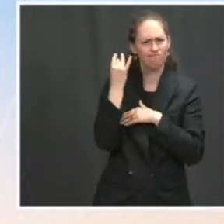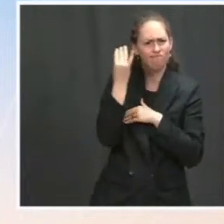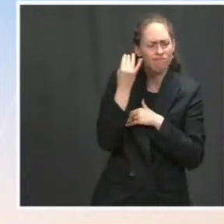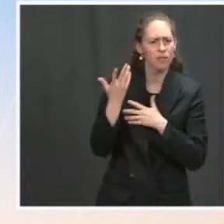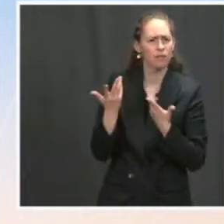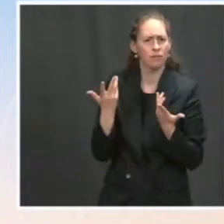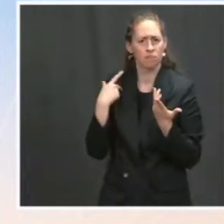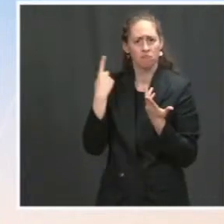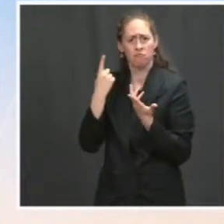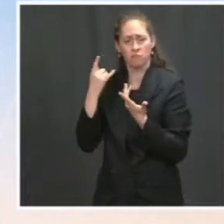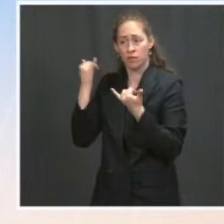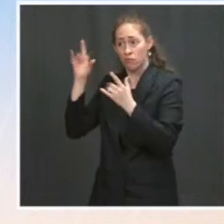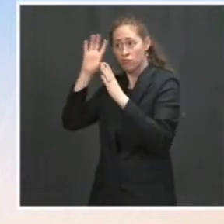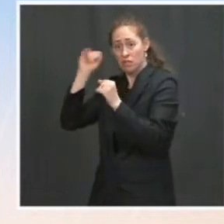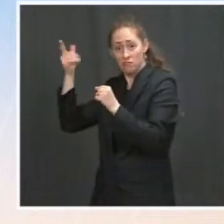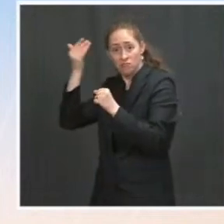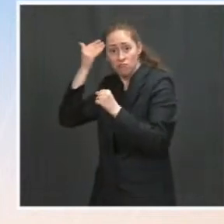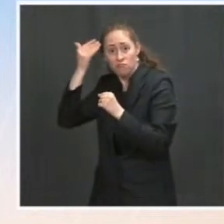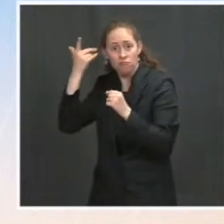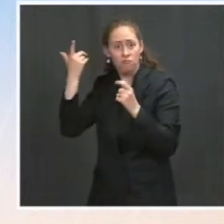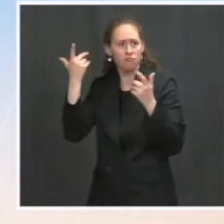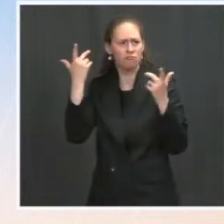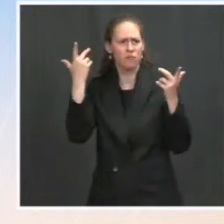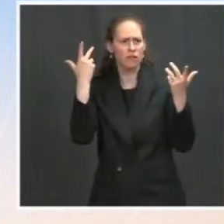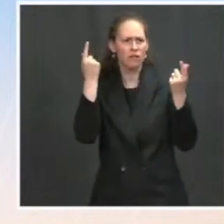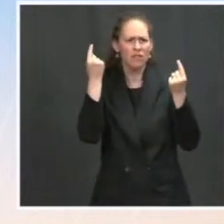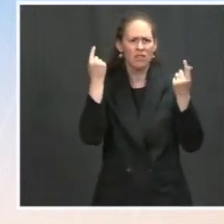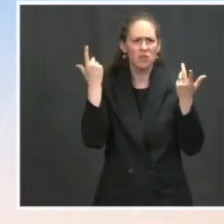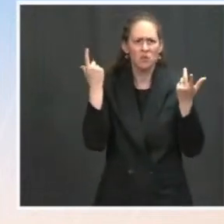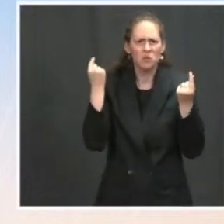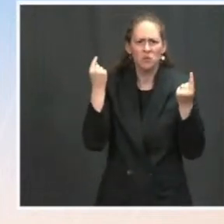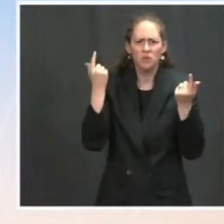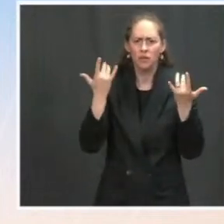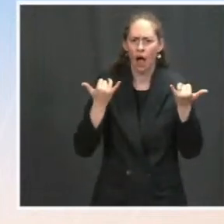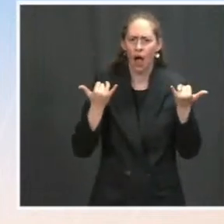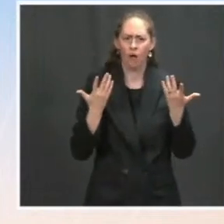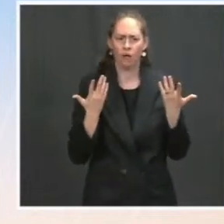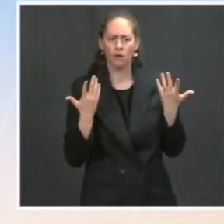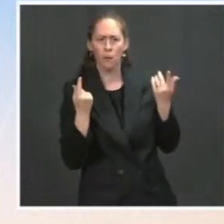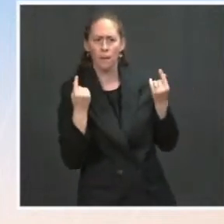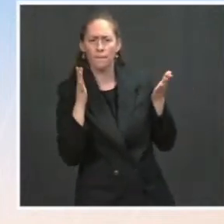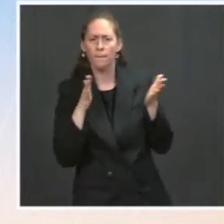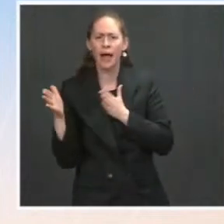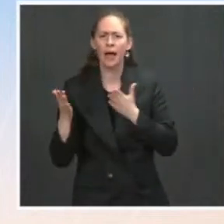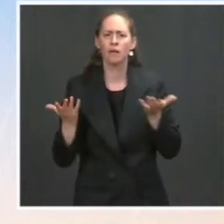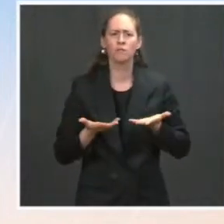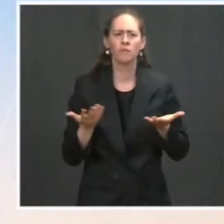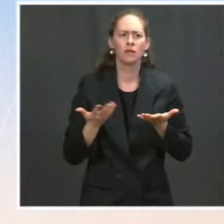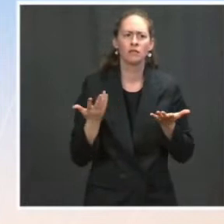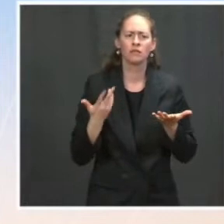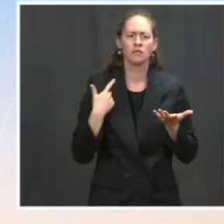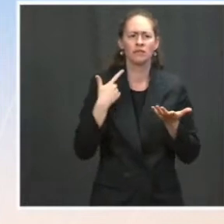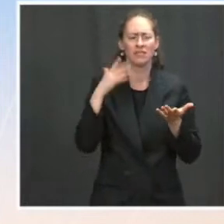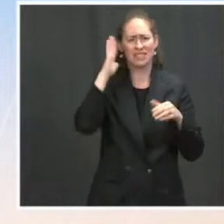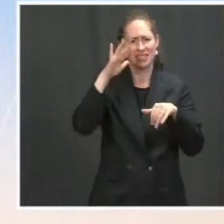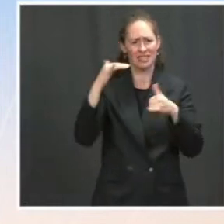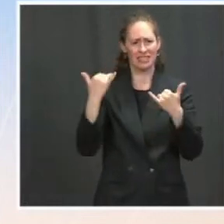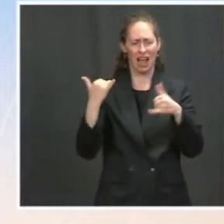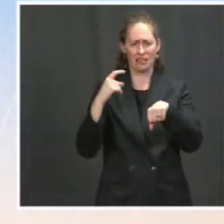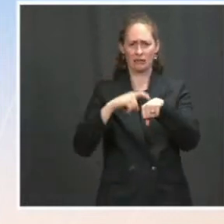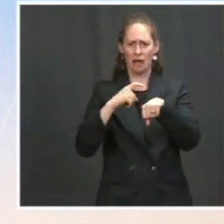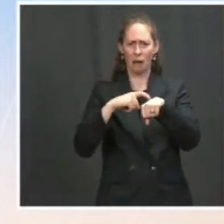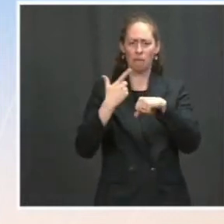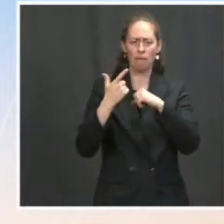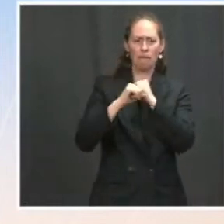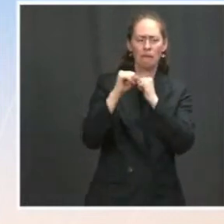involved? What's the next steps forward? And then if I could just, I know we're tight on time. Second question, any readout